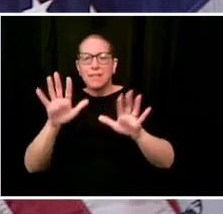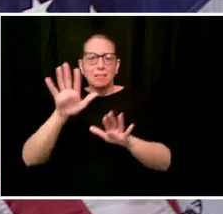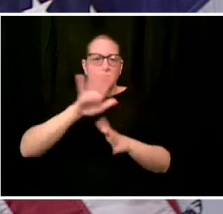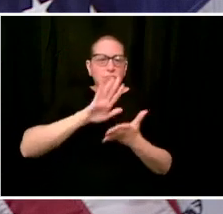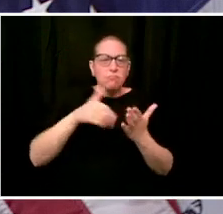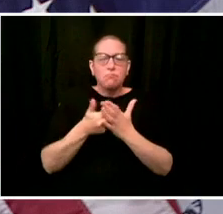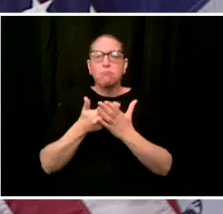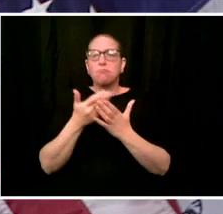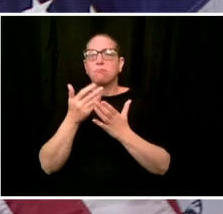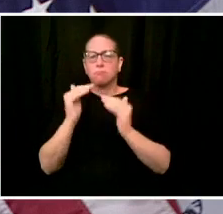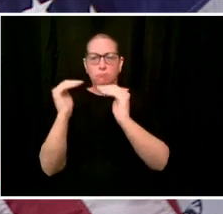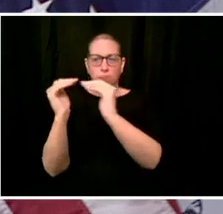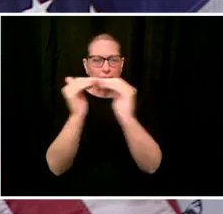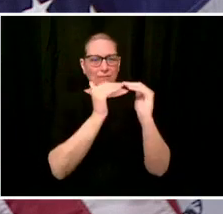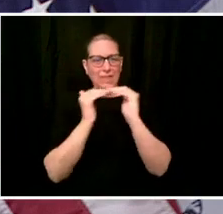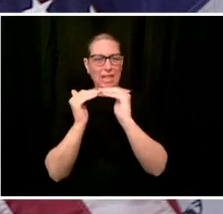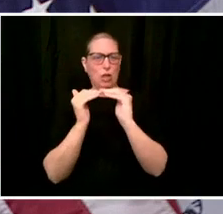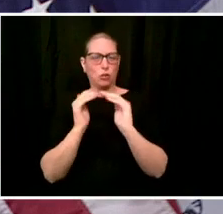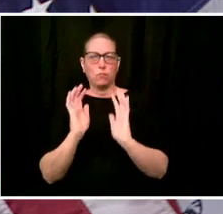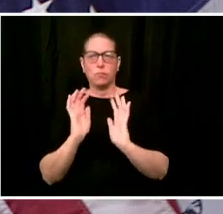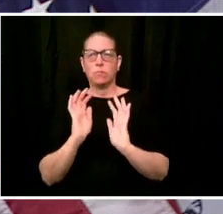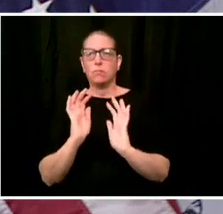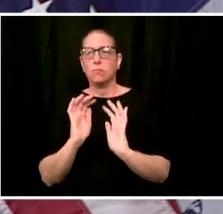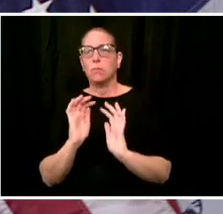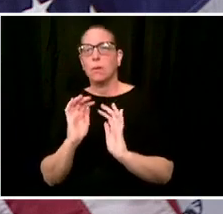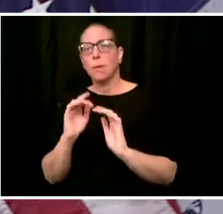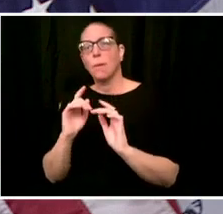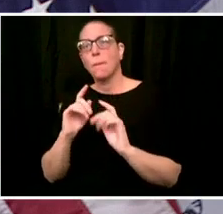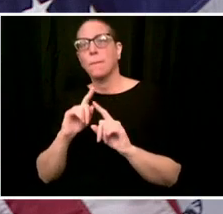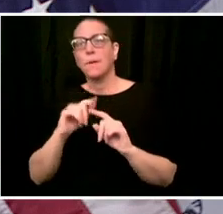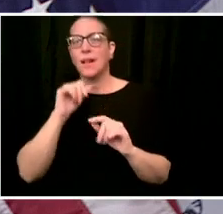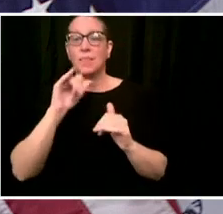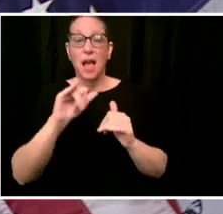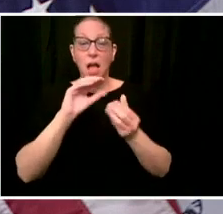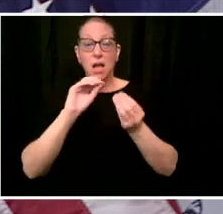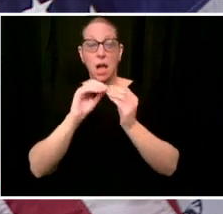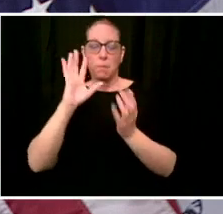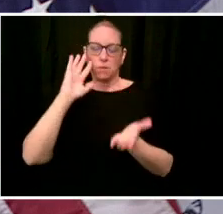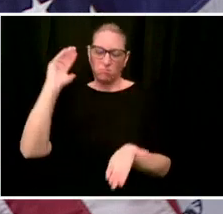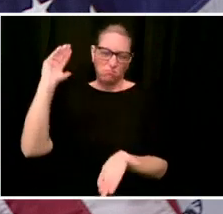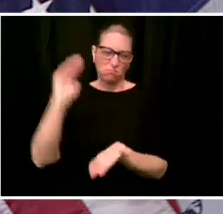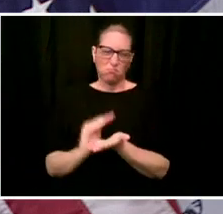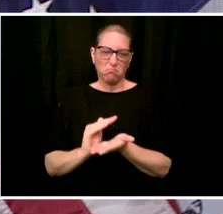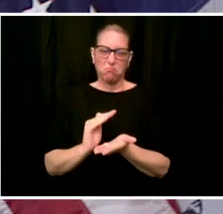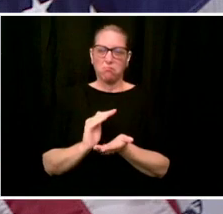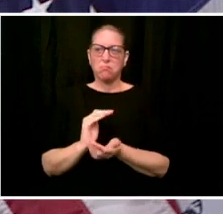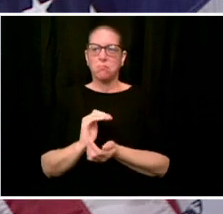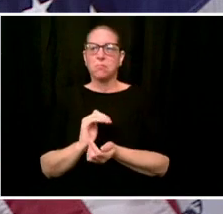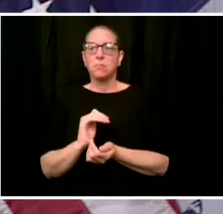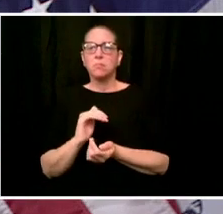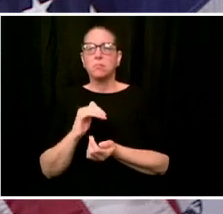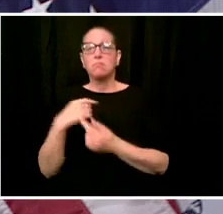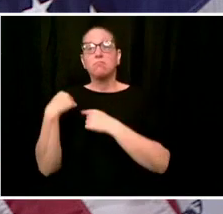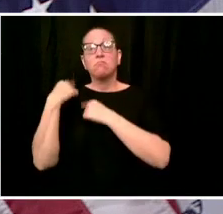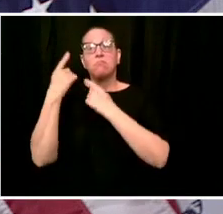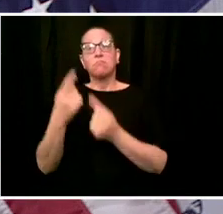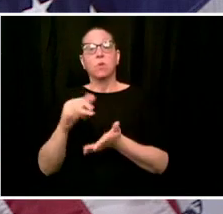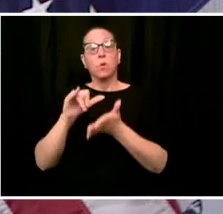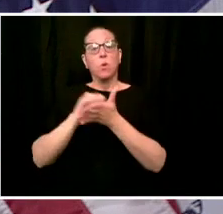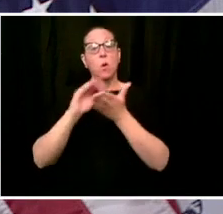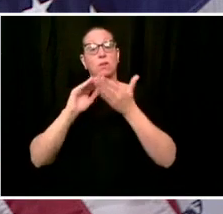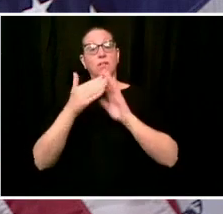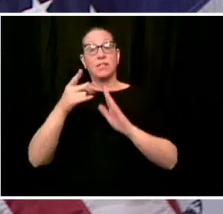that that is such a low level of giving summonses that it gets back to, one, New Yorkers overwhelmingly are complying with